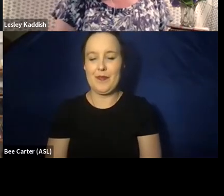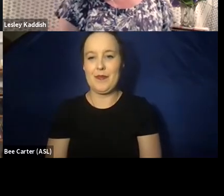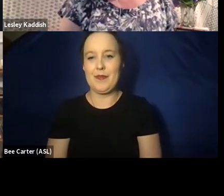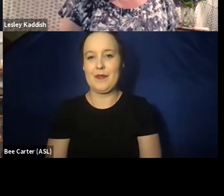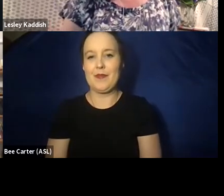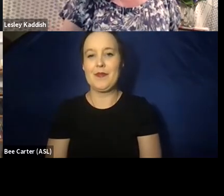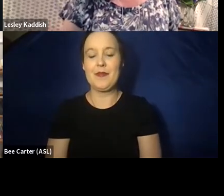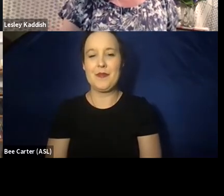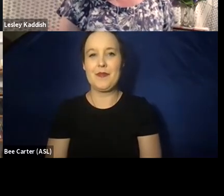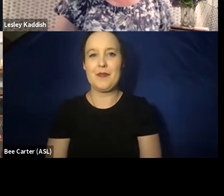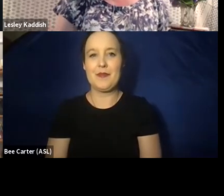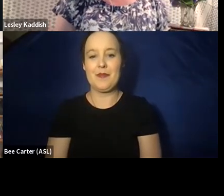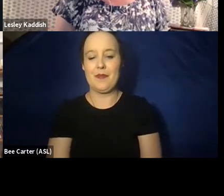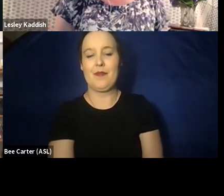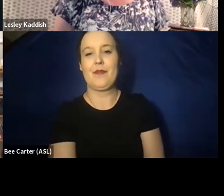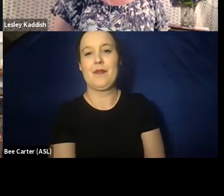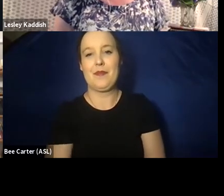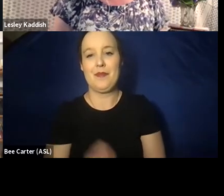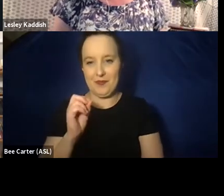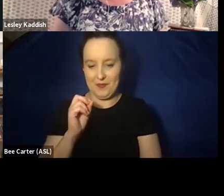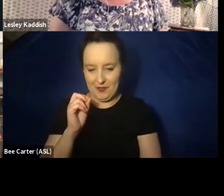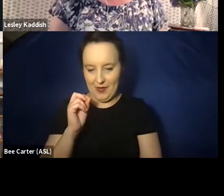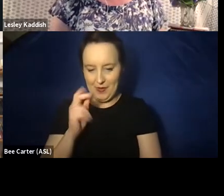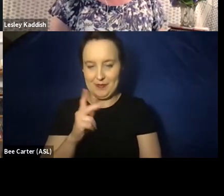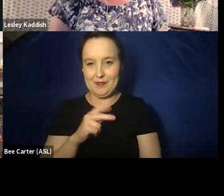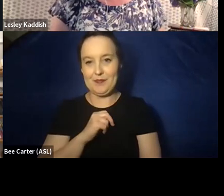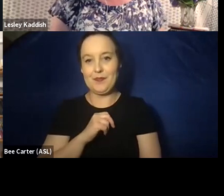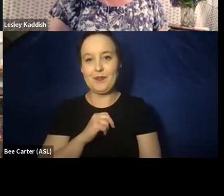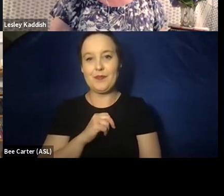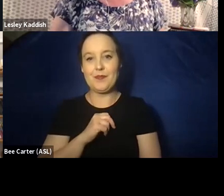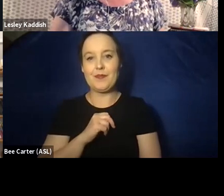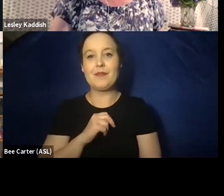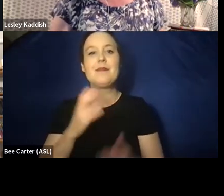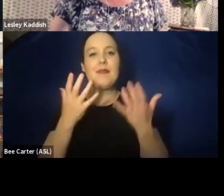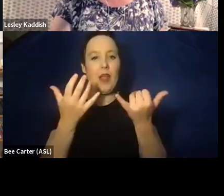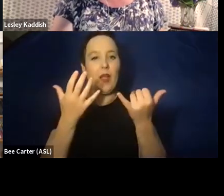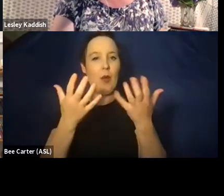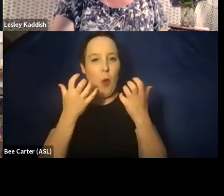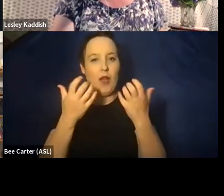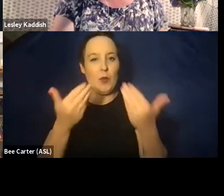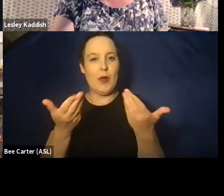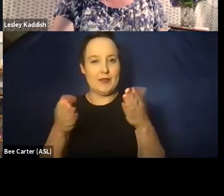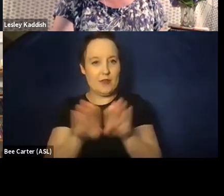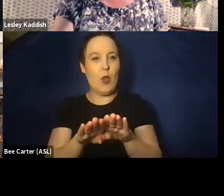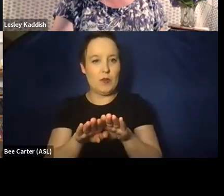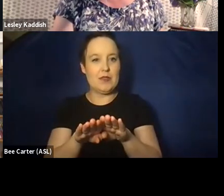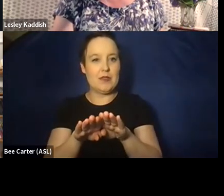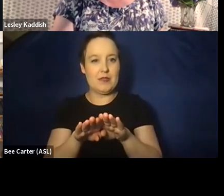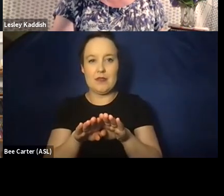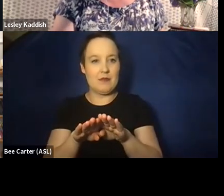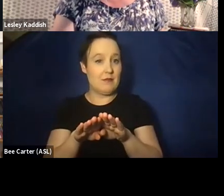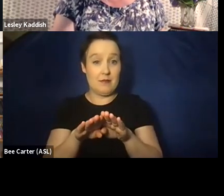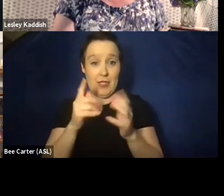So on this note, I would like to conclude, unless you guys have final remarks.